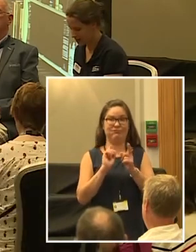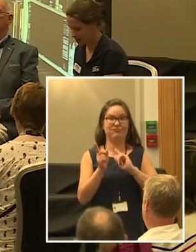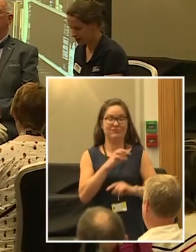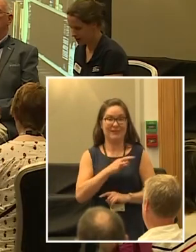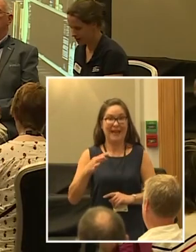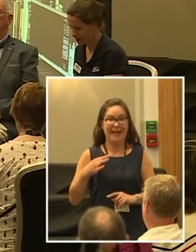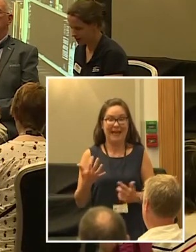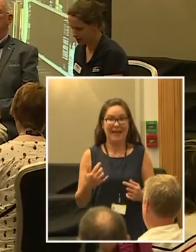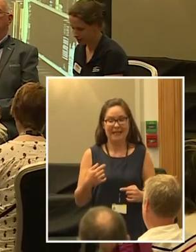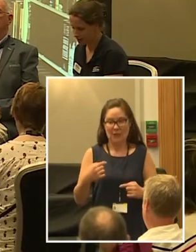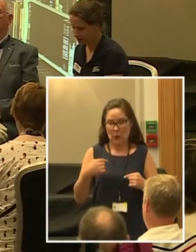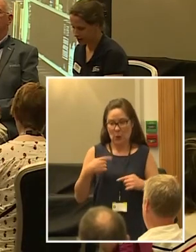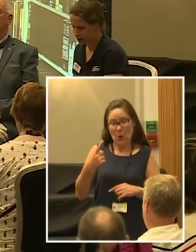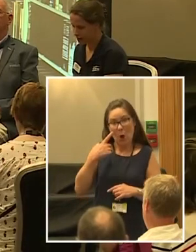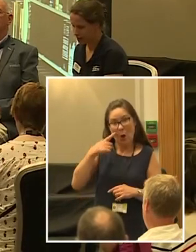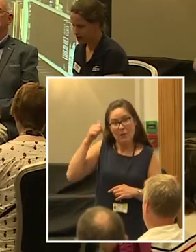and ophthalmology